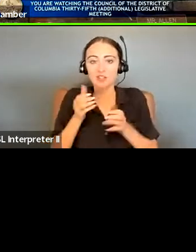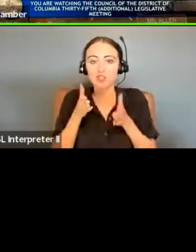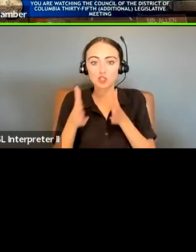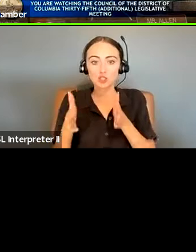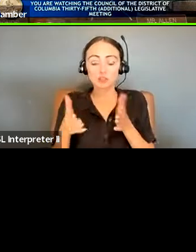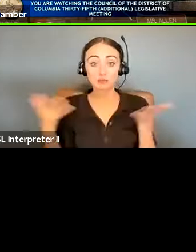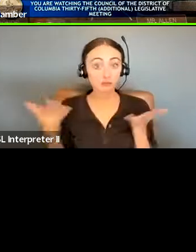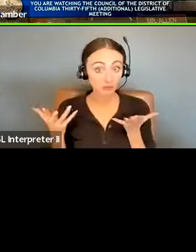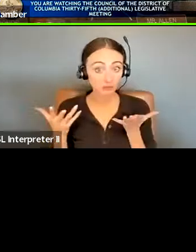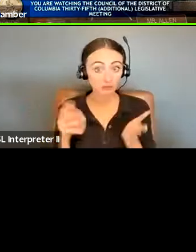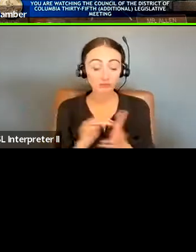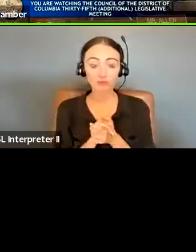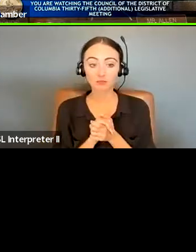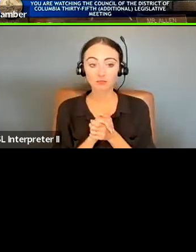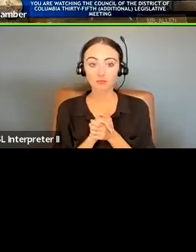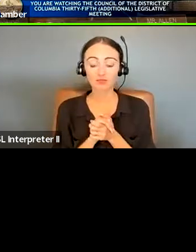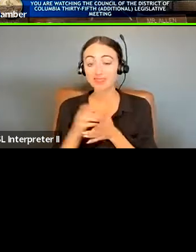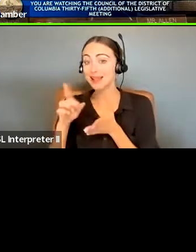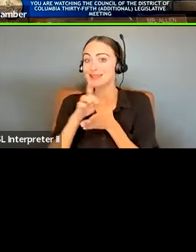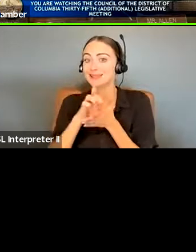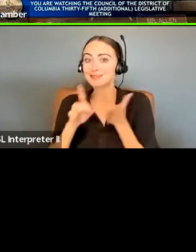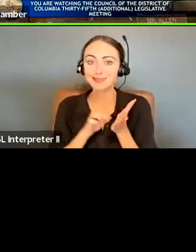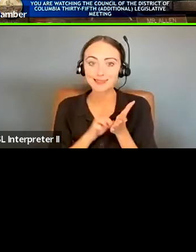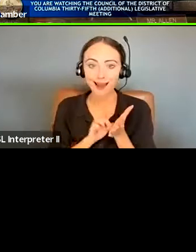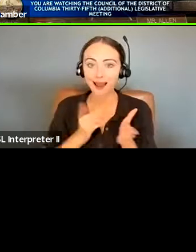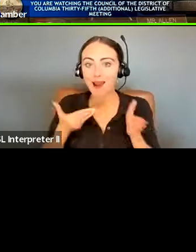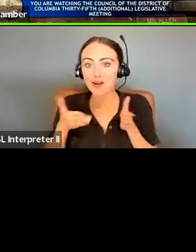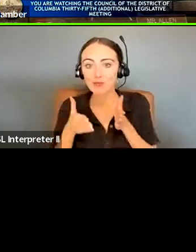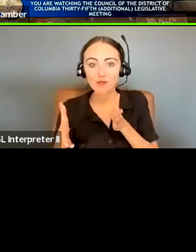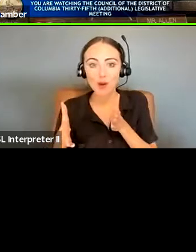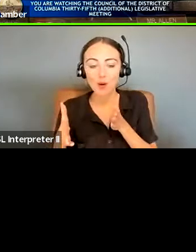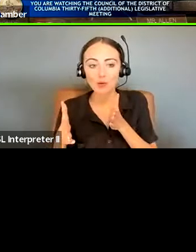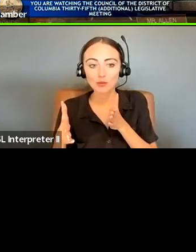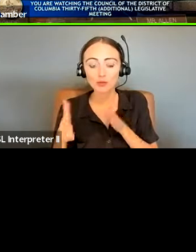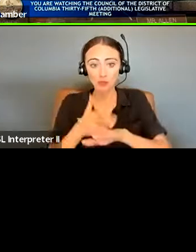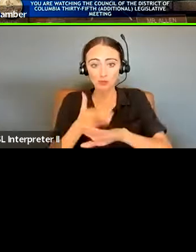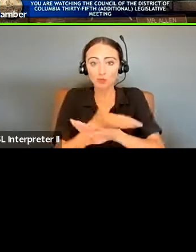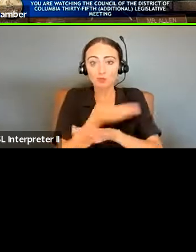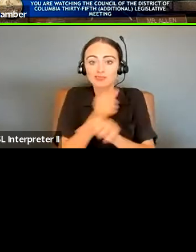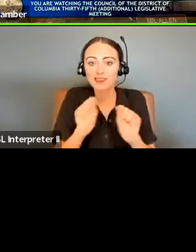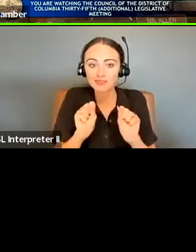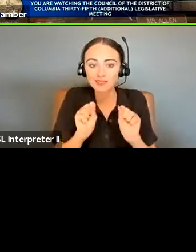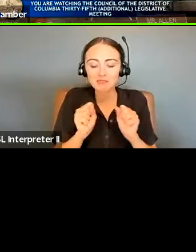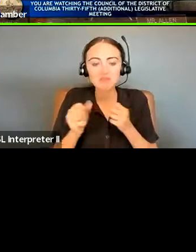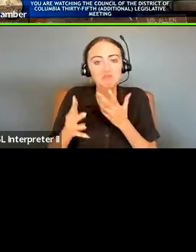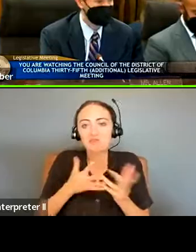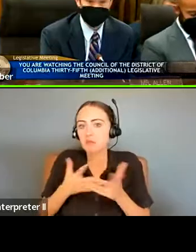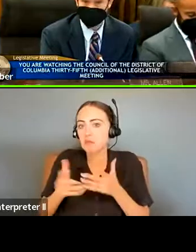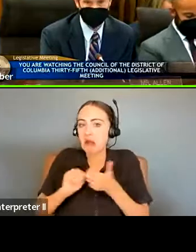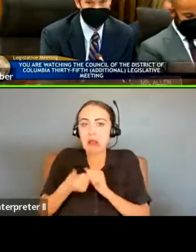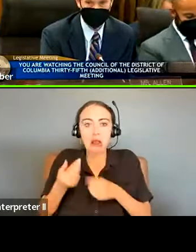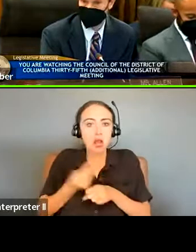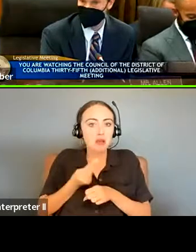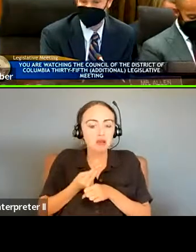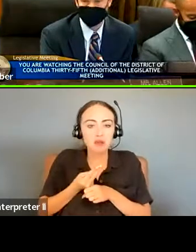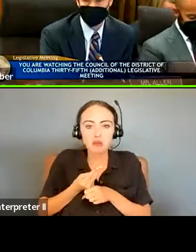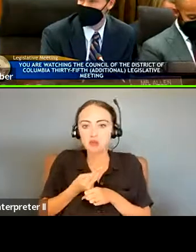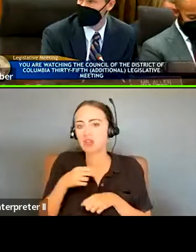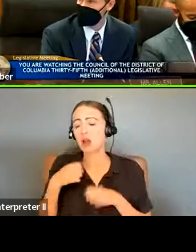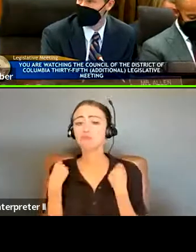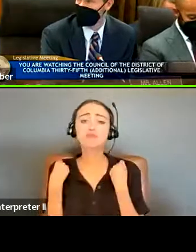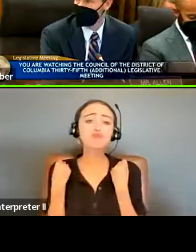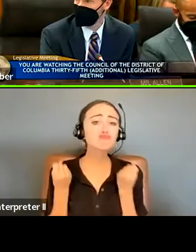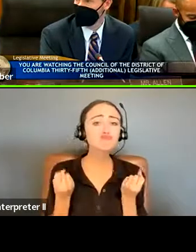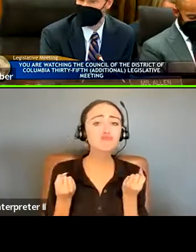That's going to be through the design of our roads to make them safer for no matter how you are using them to get around, whether you are driving